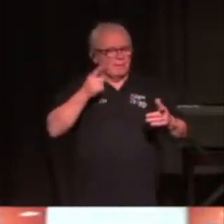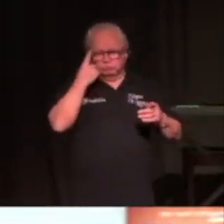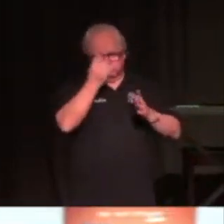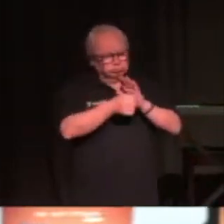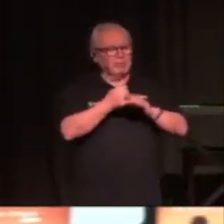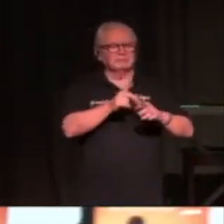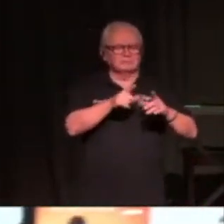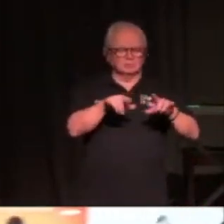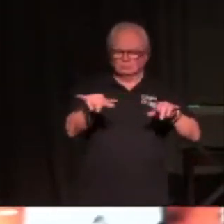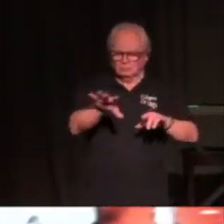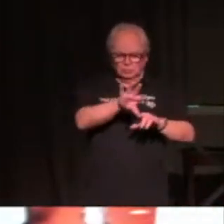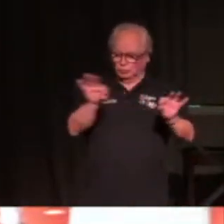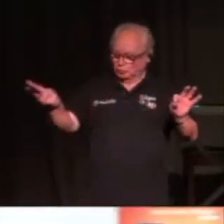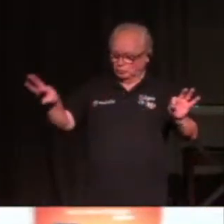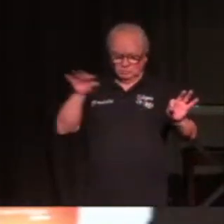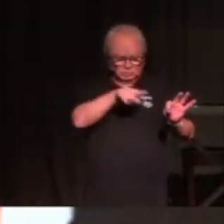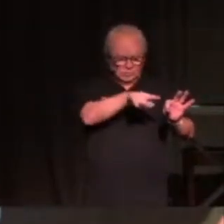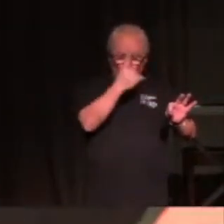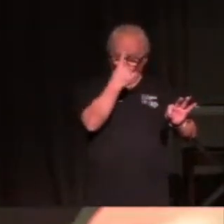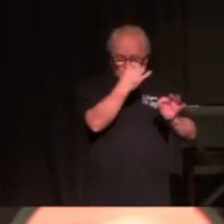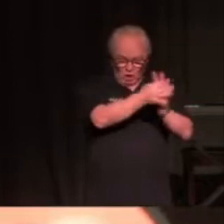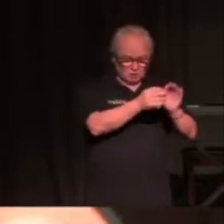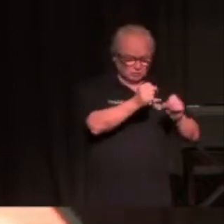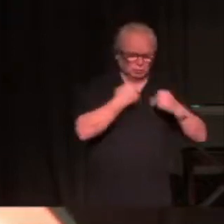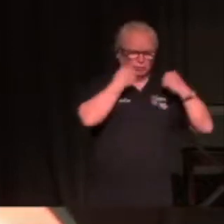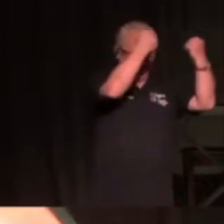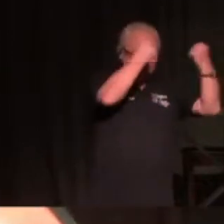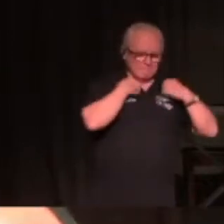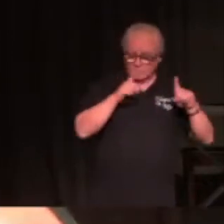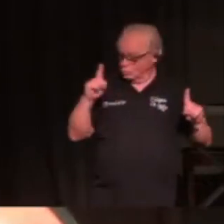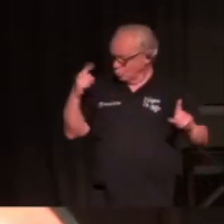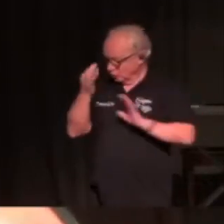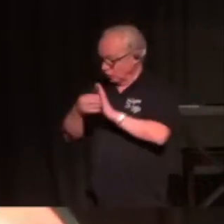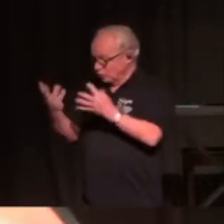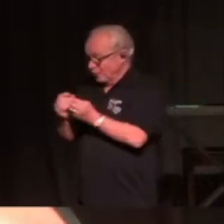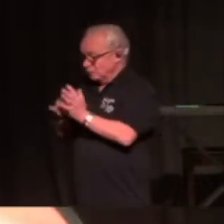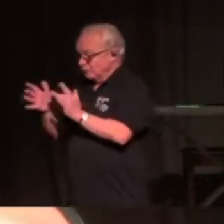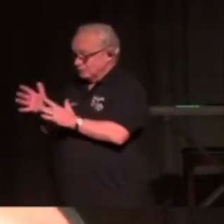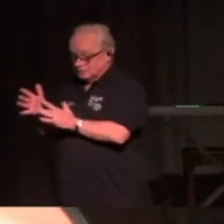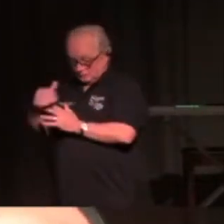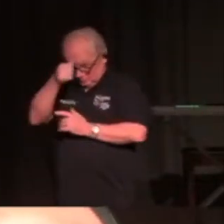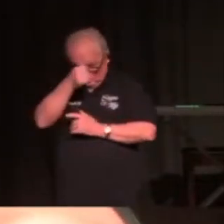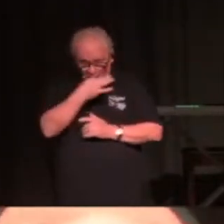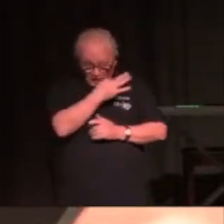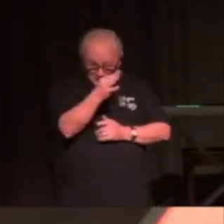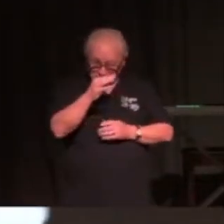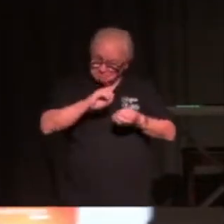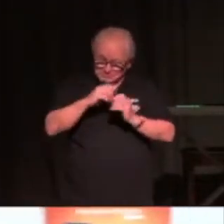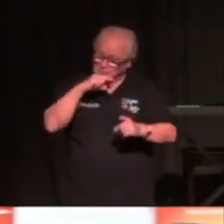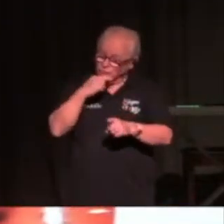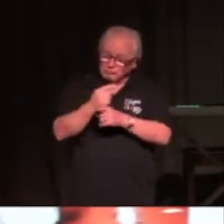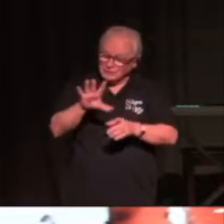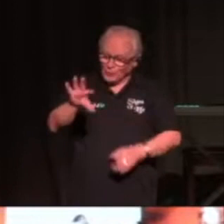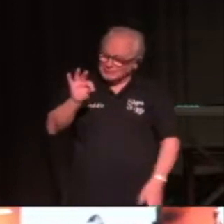But if it's a choice between an hour in the gym and an hour with Jesus, make a right choice. We can't afford to not